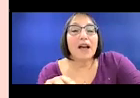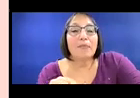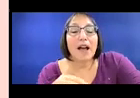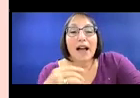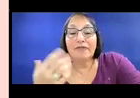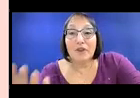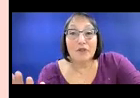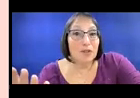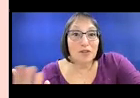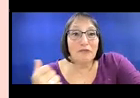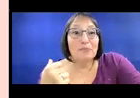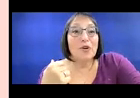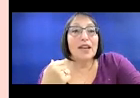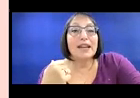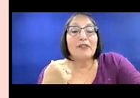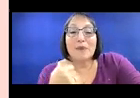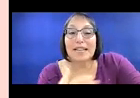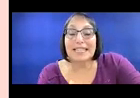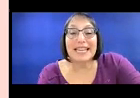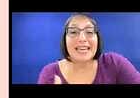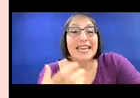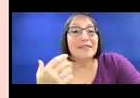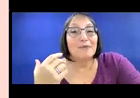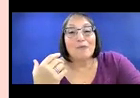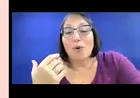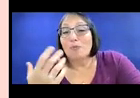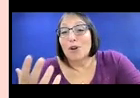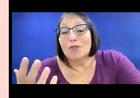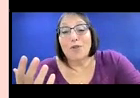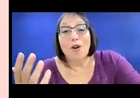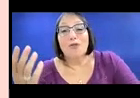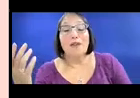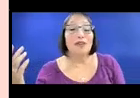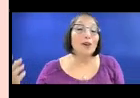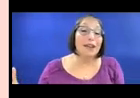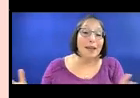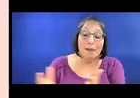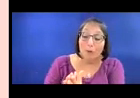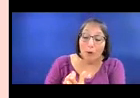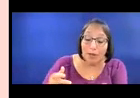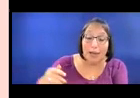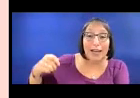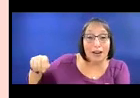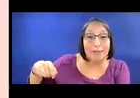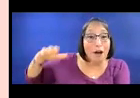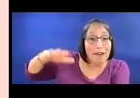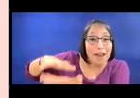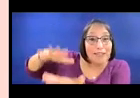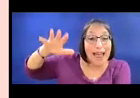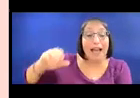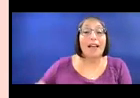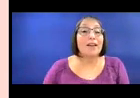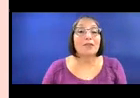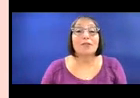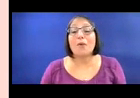And I have video submissions on Flipgrid for everybody to see. Workbooks, no longer do I have to look at them in person and check them off and have a